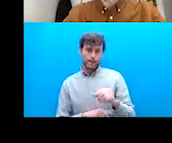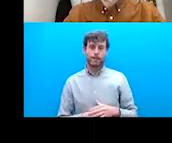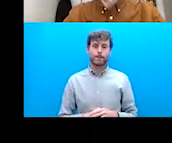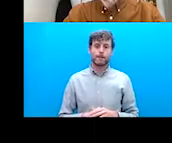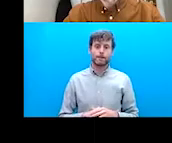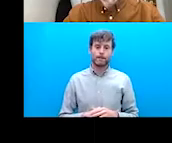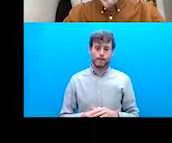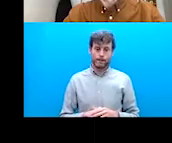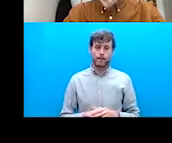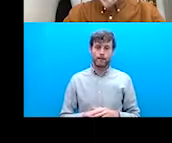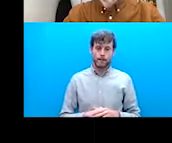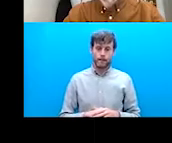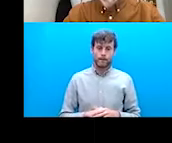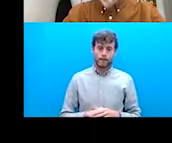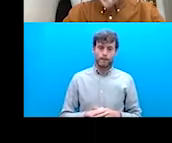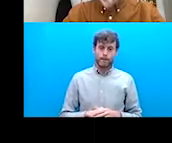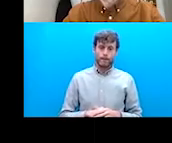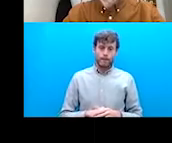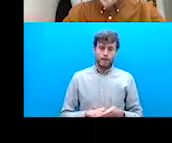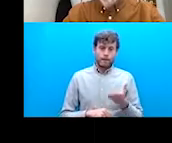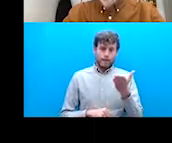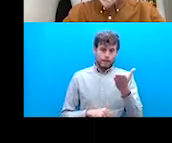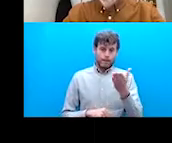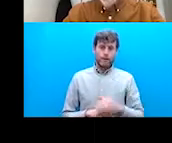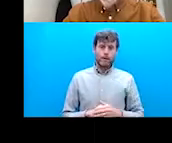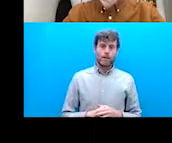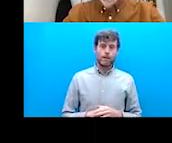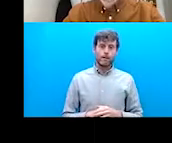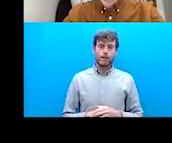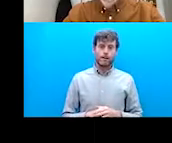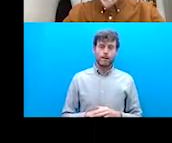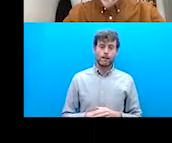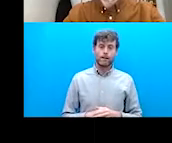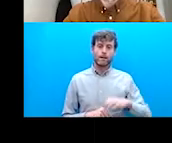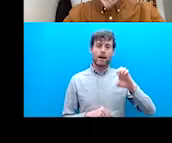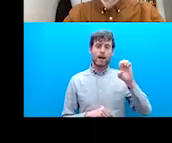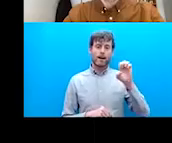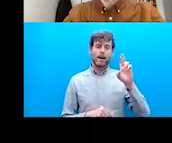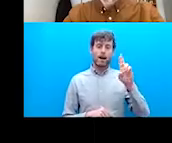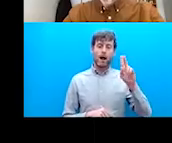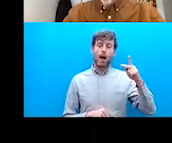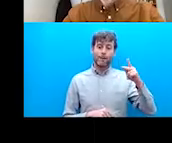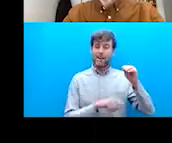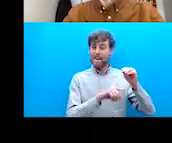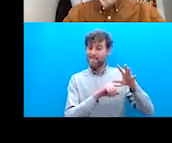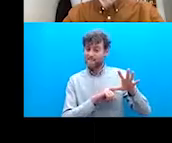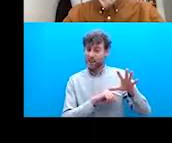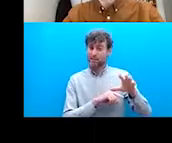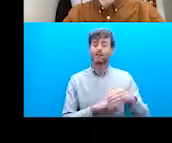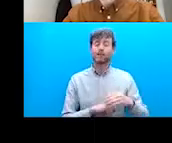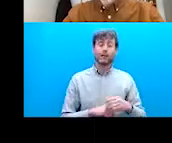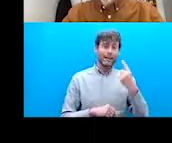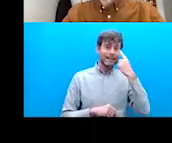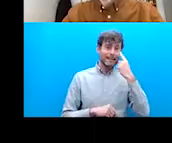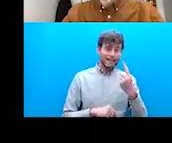plots of the for the NP condition of ERP effects, so compose minus cut in all